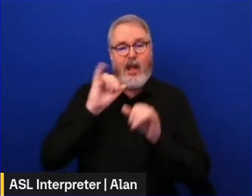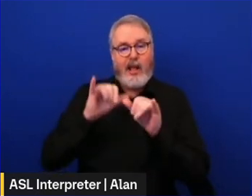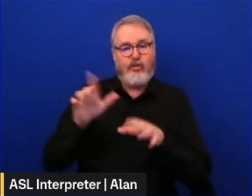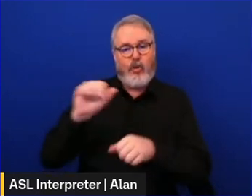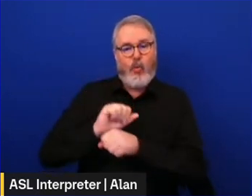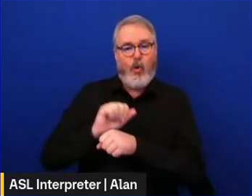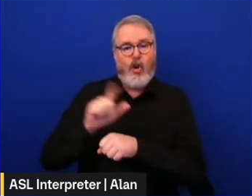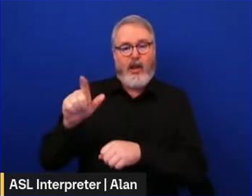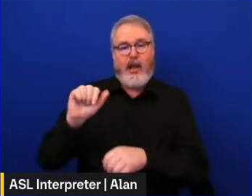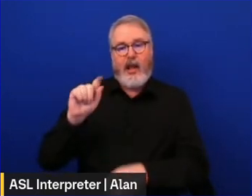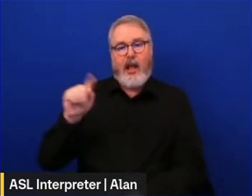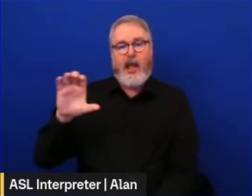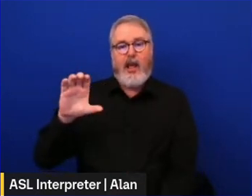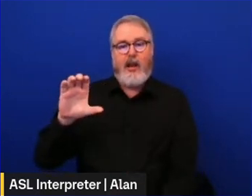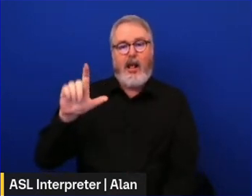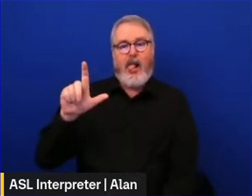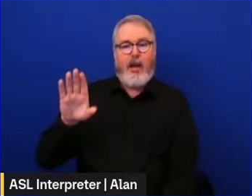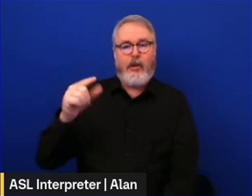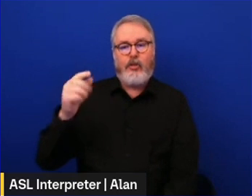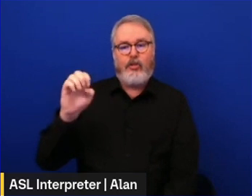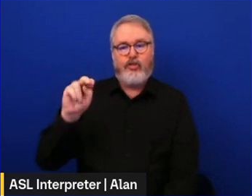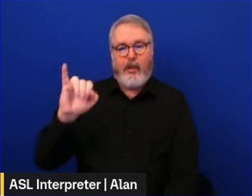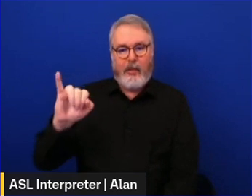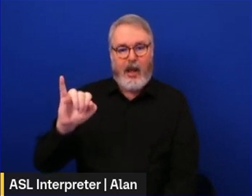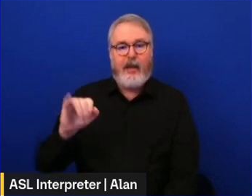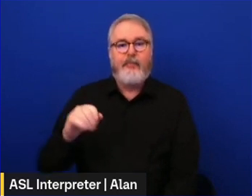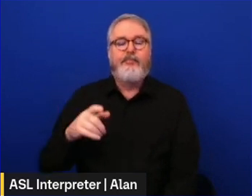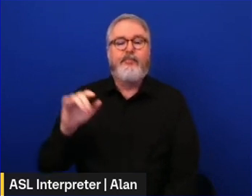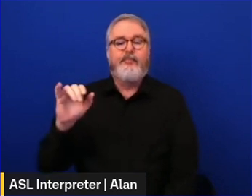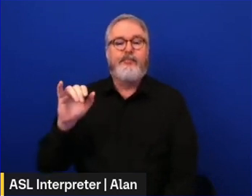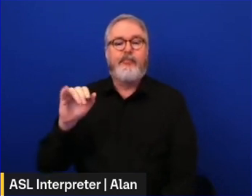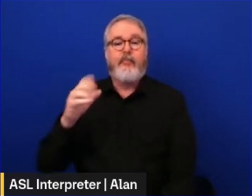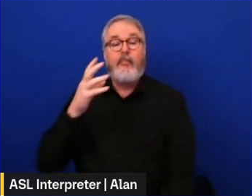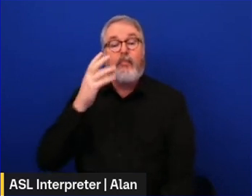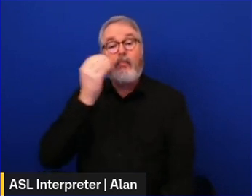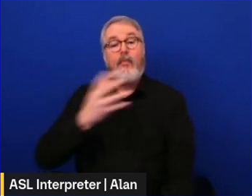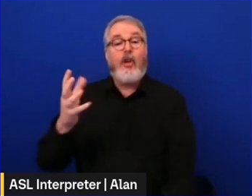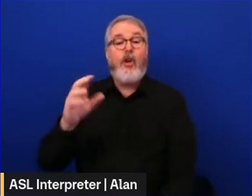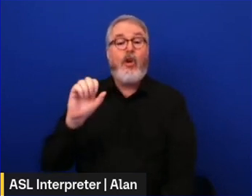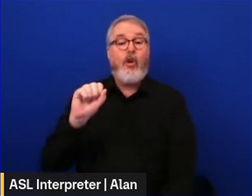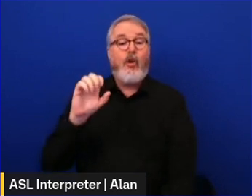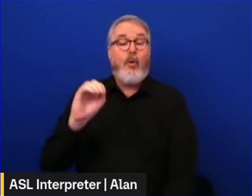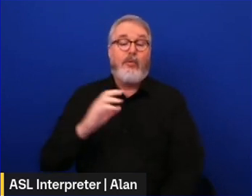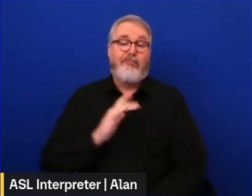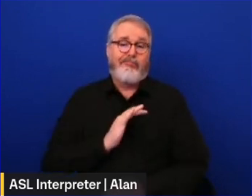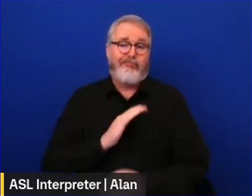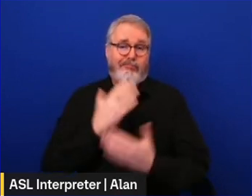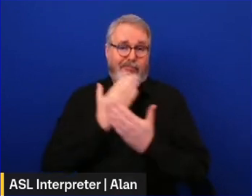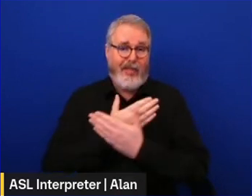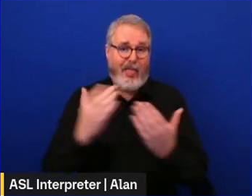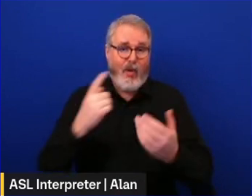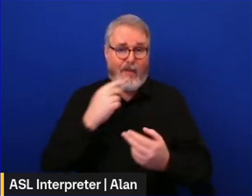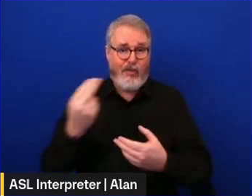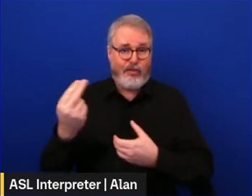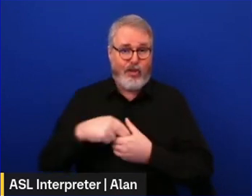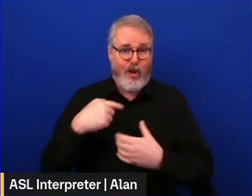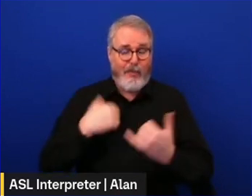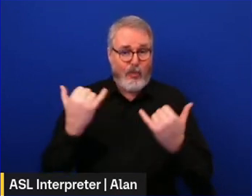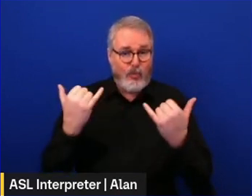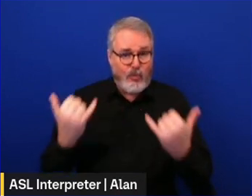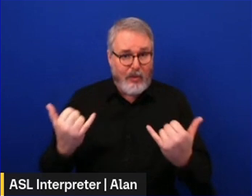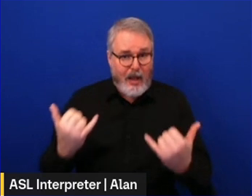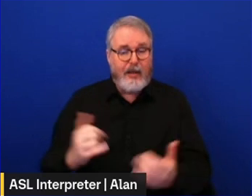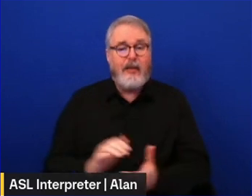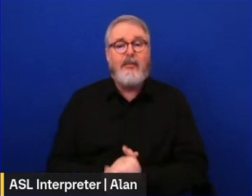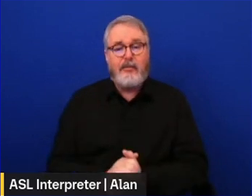Capgemini and also HashiCorp ambassador. So thank you for joining me today